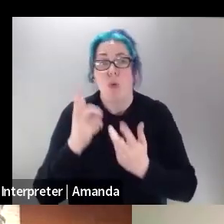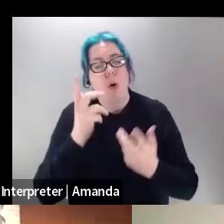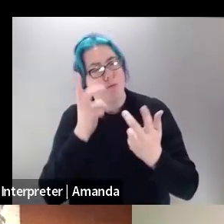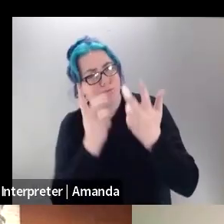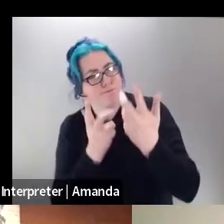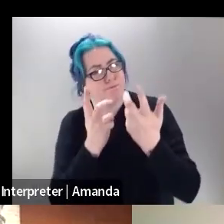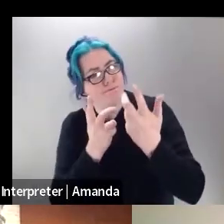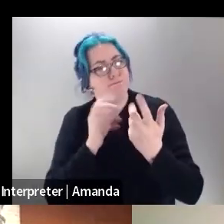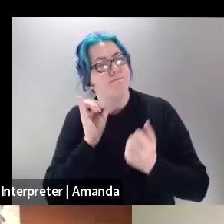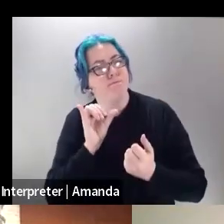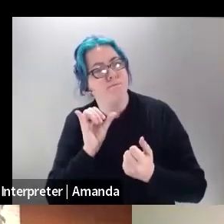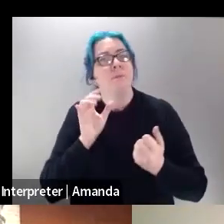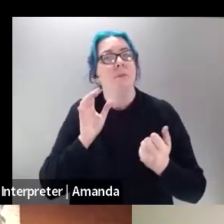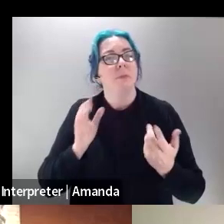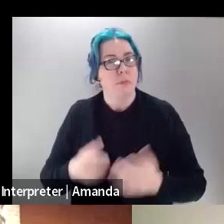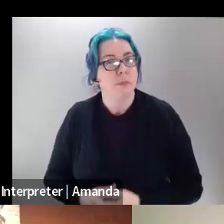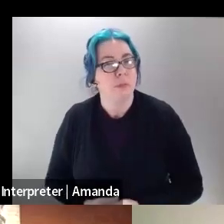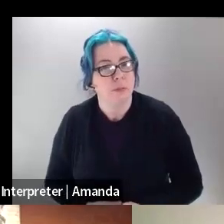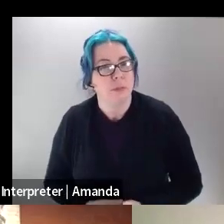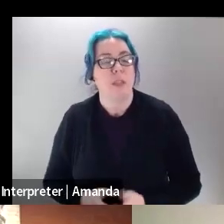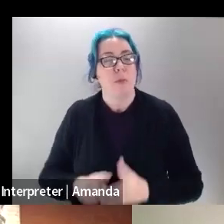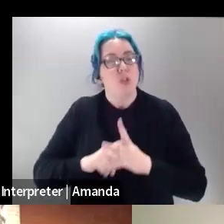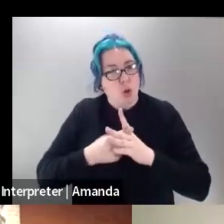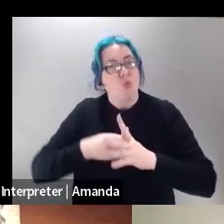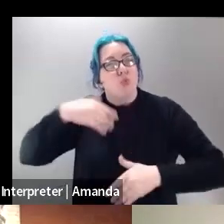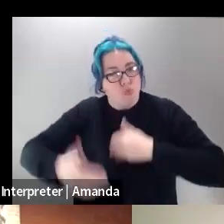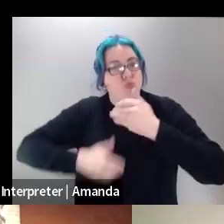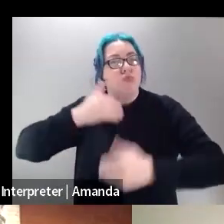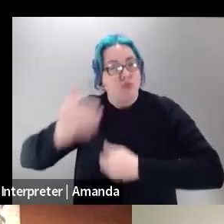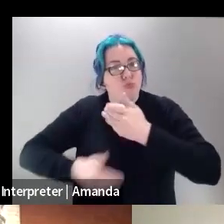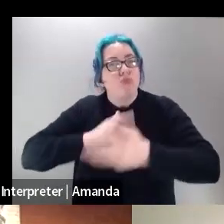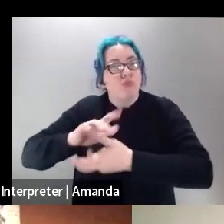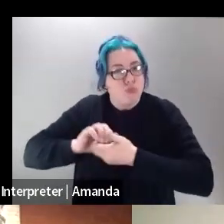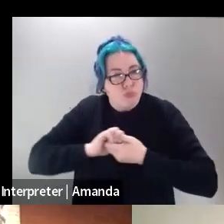in the cracks between the items on the day's agenda.